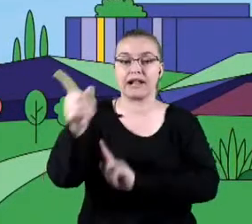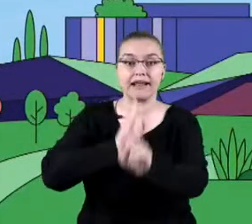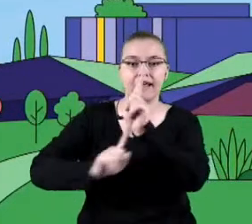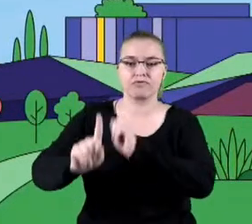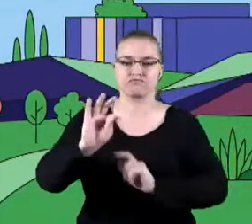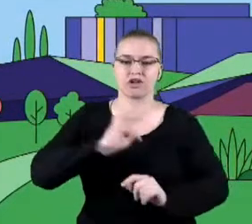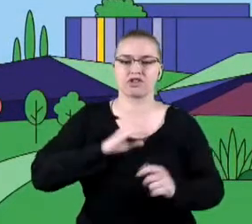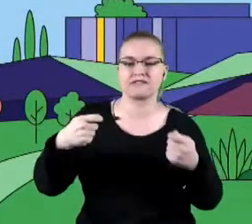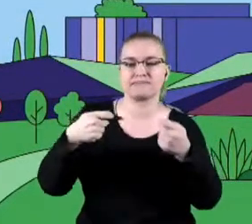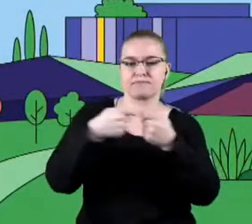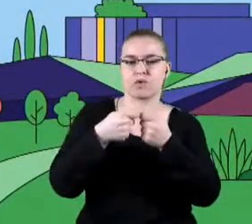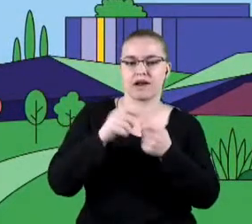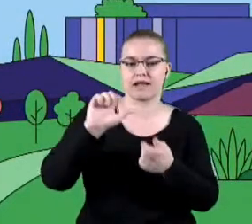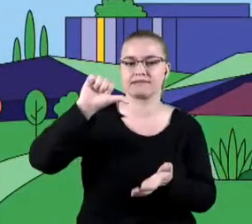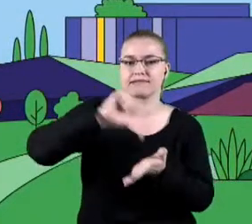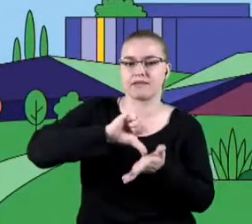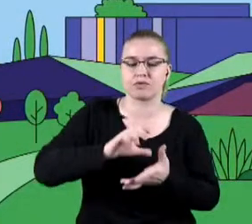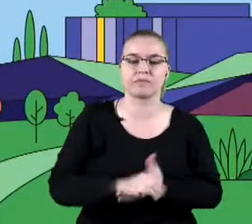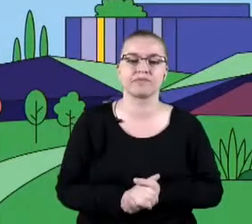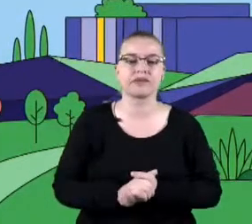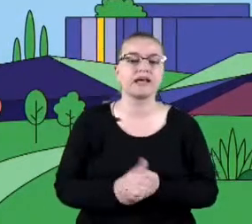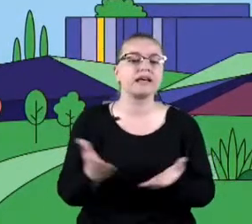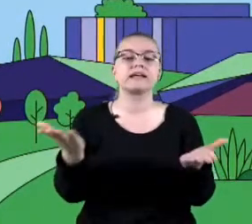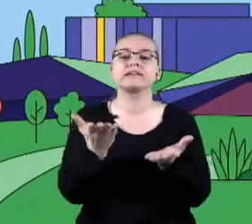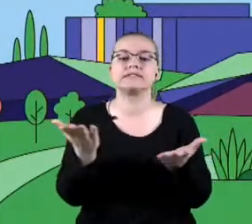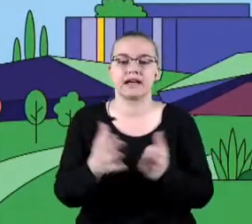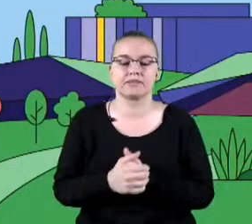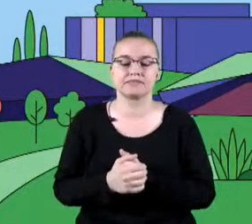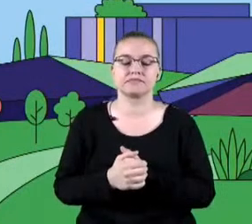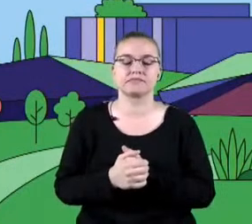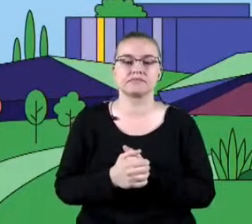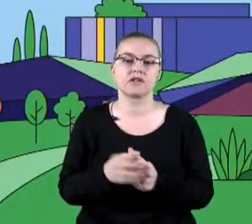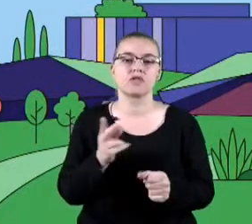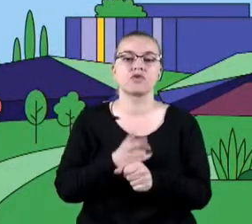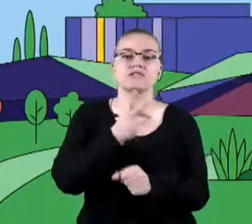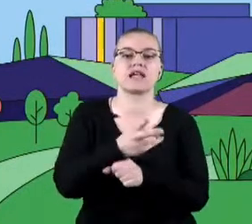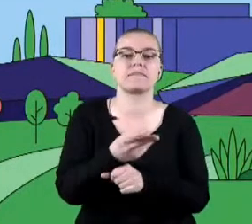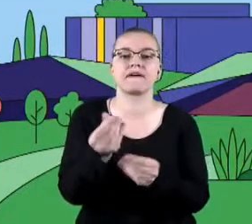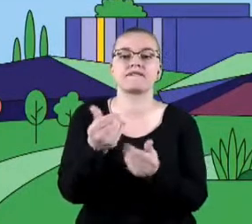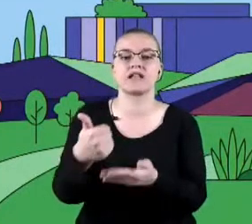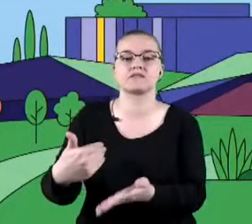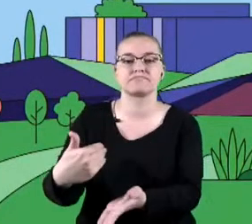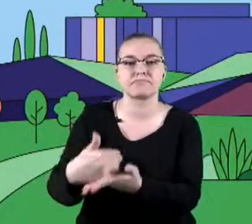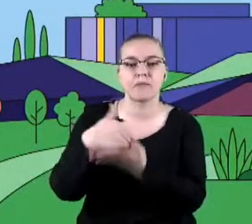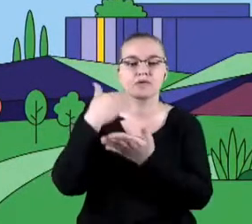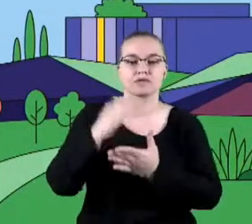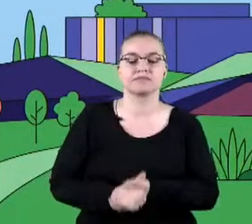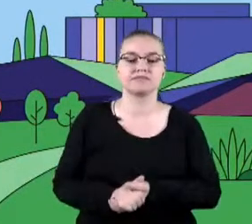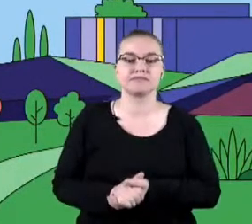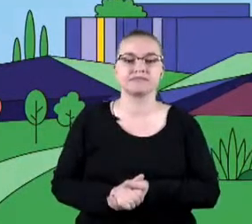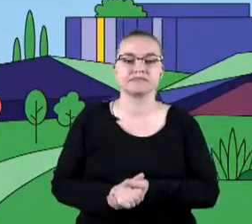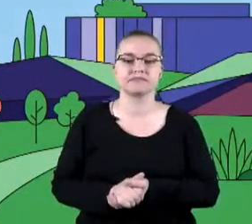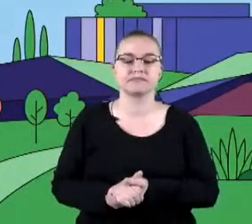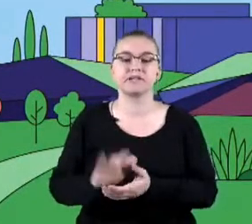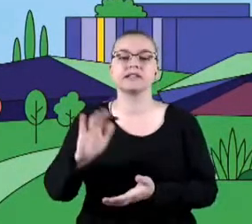and to direct them as to where financial and grants can be obtained.